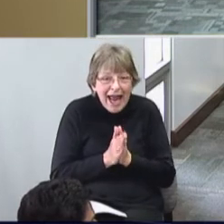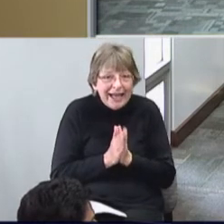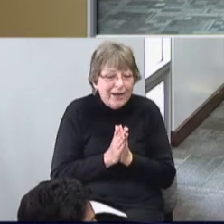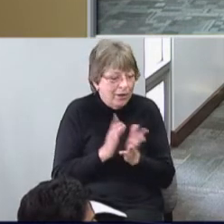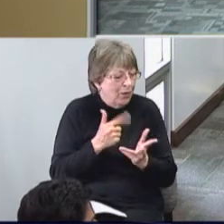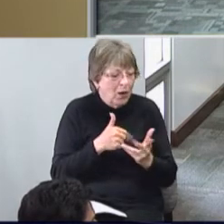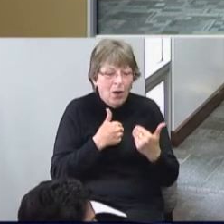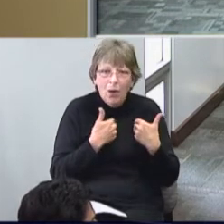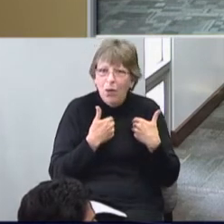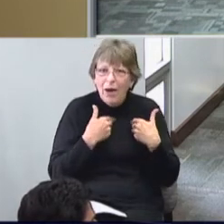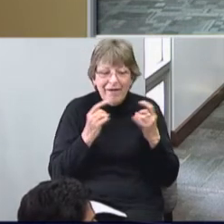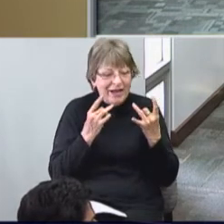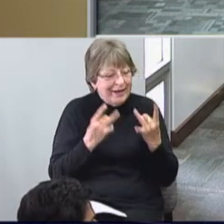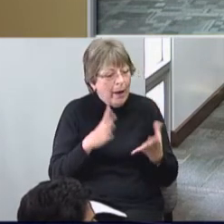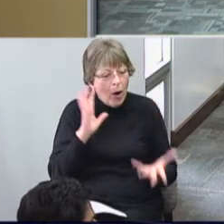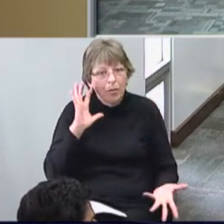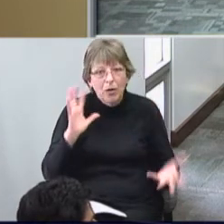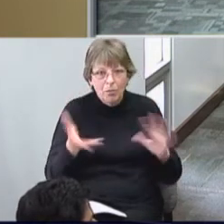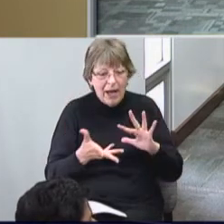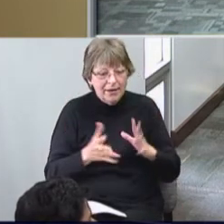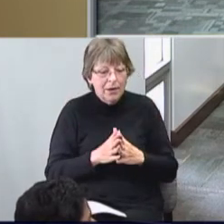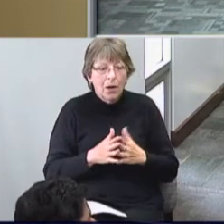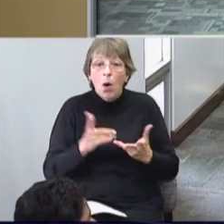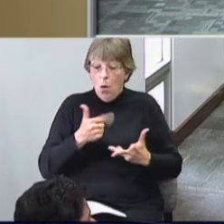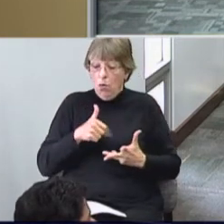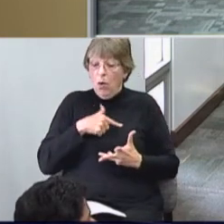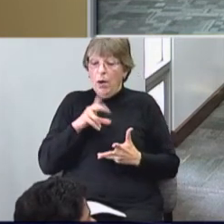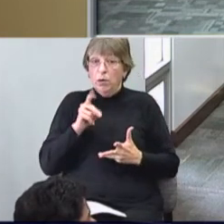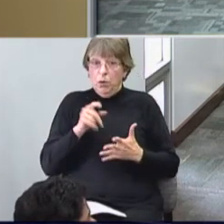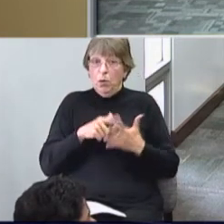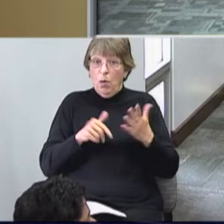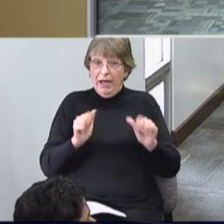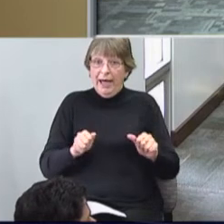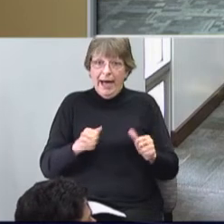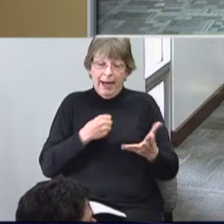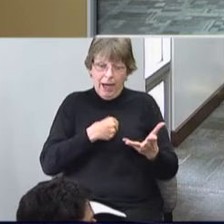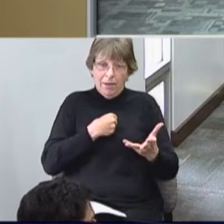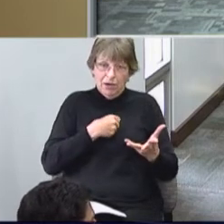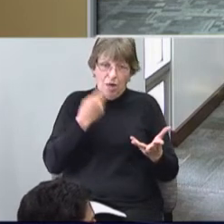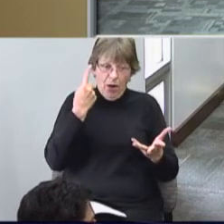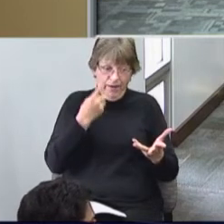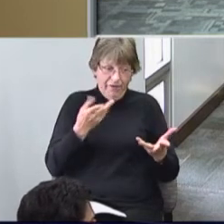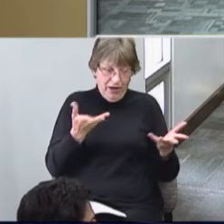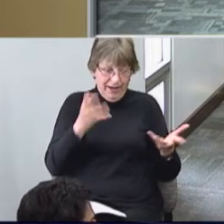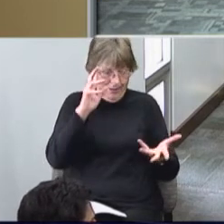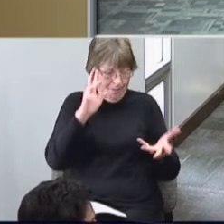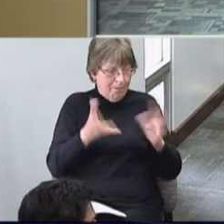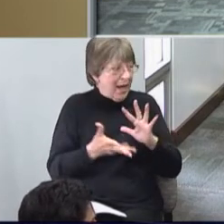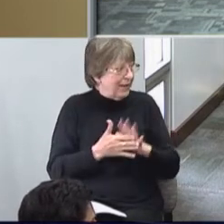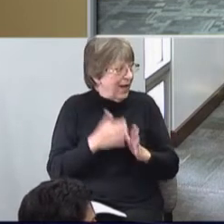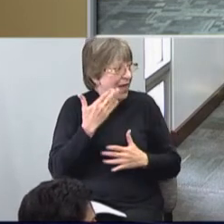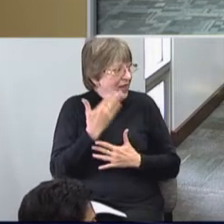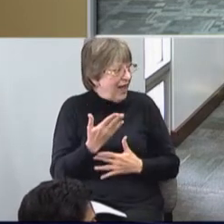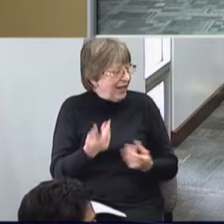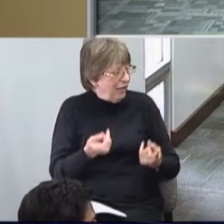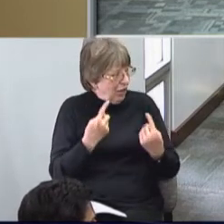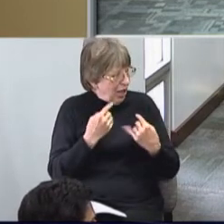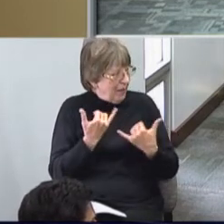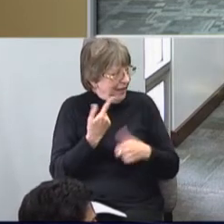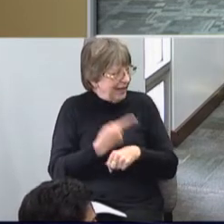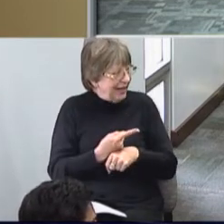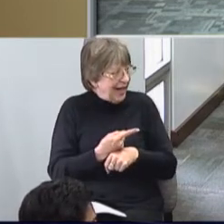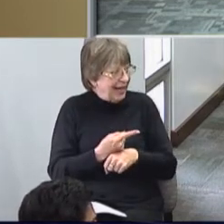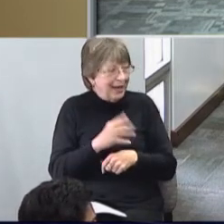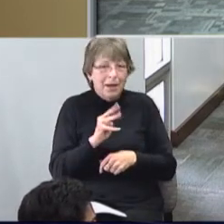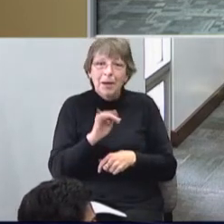mess. Well, we will certainly do what we can, and I apologize for any inconvenience. Okay, Well, thank you for coming to thank you. chat with us Thank you. today. Mike,